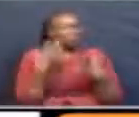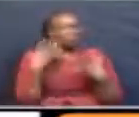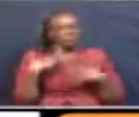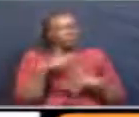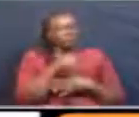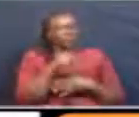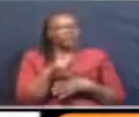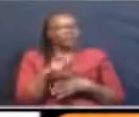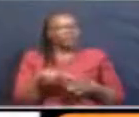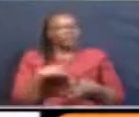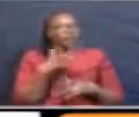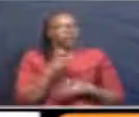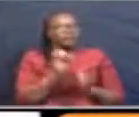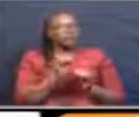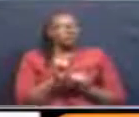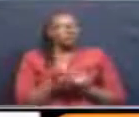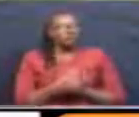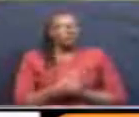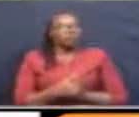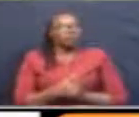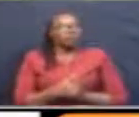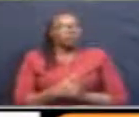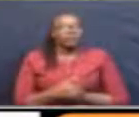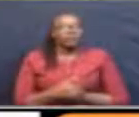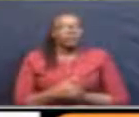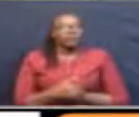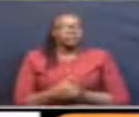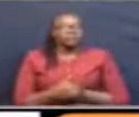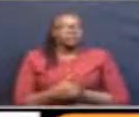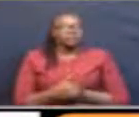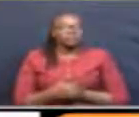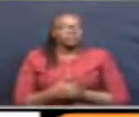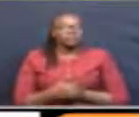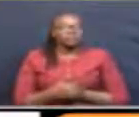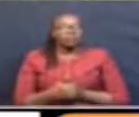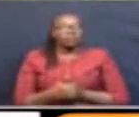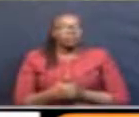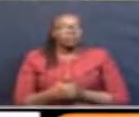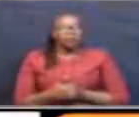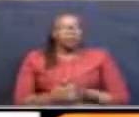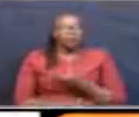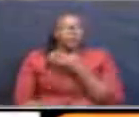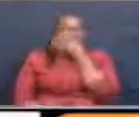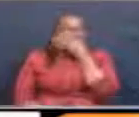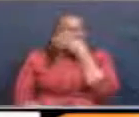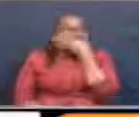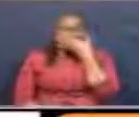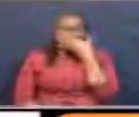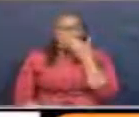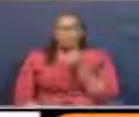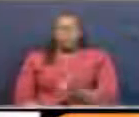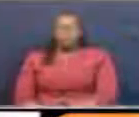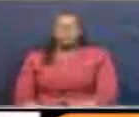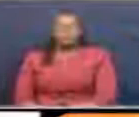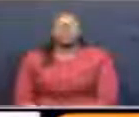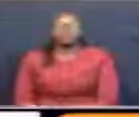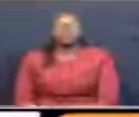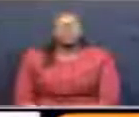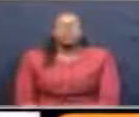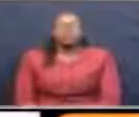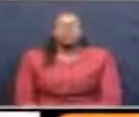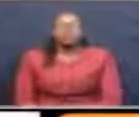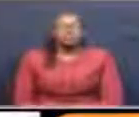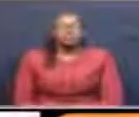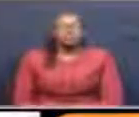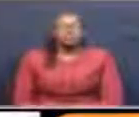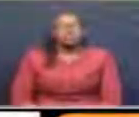these people have not been living there. That's what you're saying. Although they're saying they've been living there for years before and they bought that land. How are you going to do it